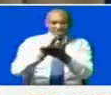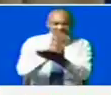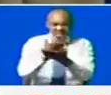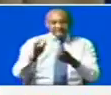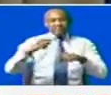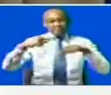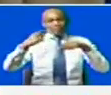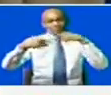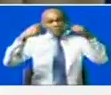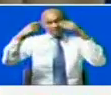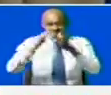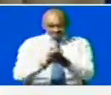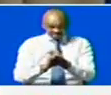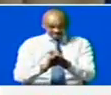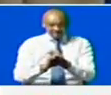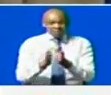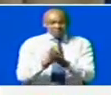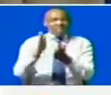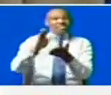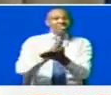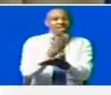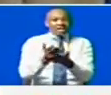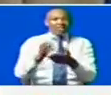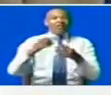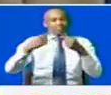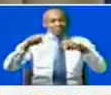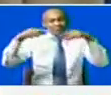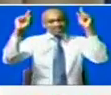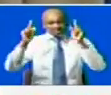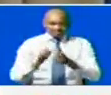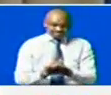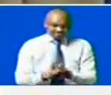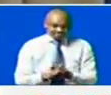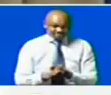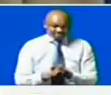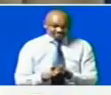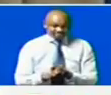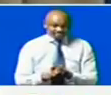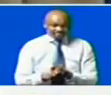progress, and shared prosperity.